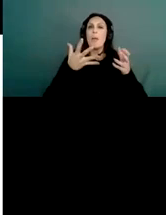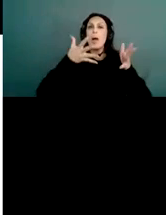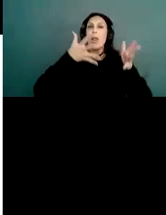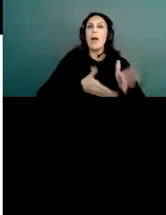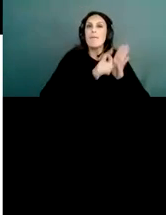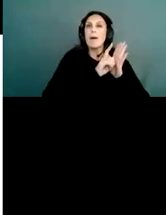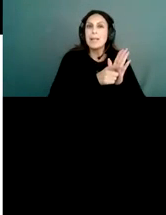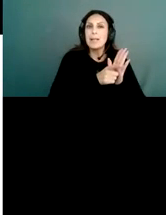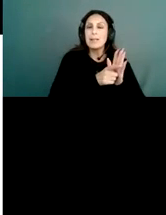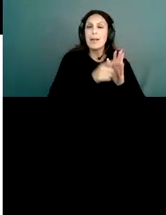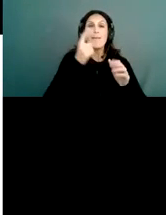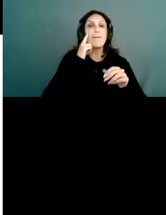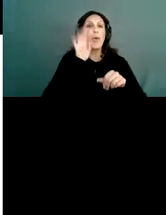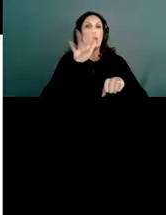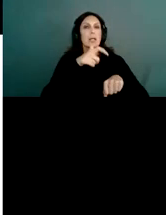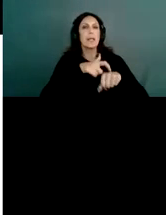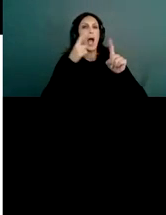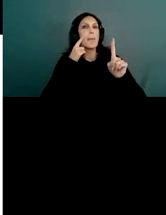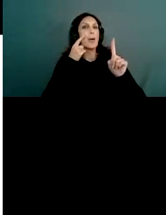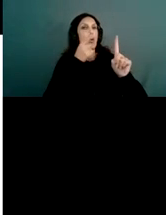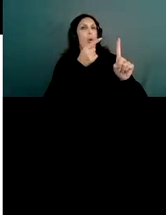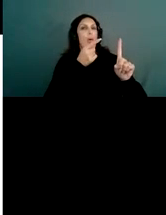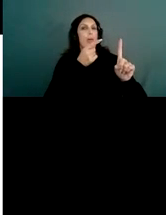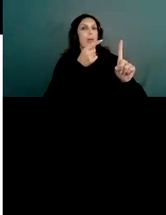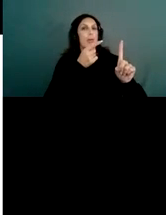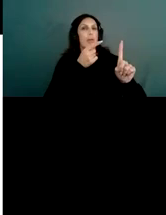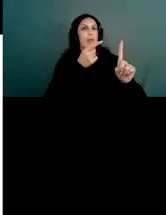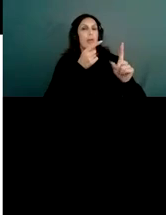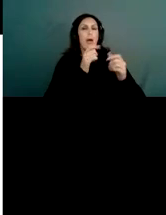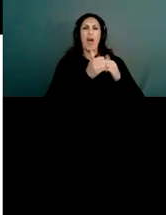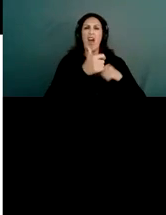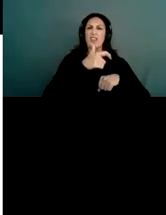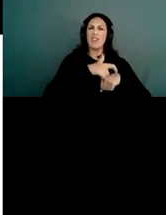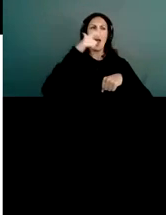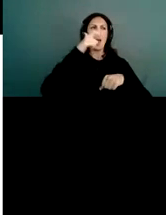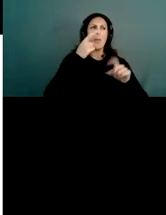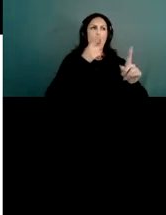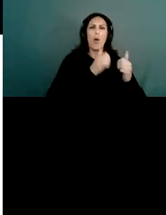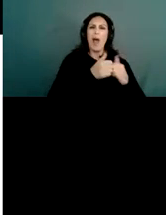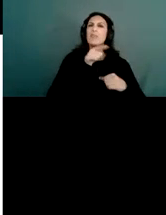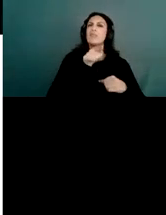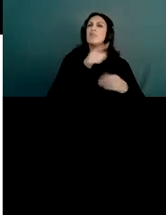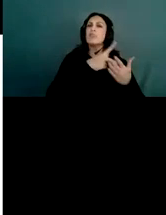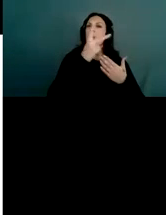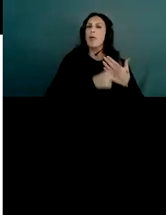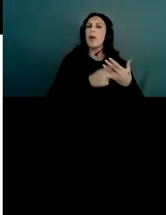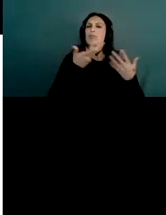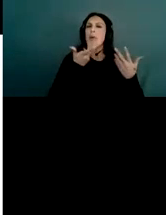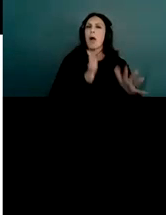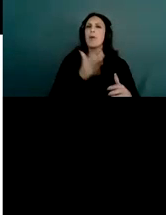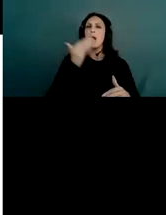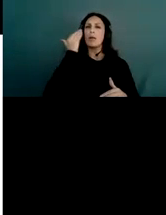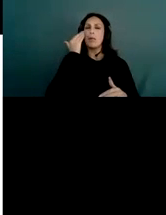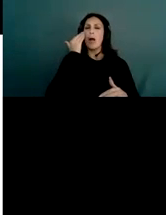particular time goal each week by the program based on their activity from the week before. And students can